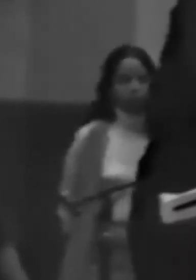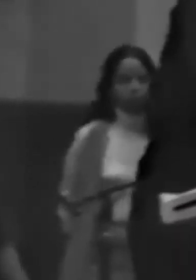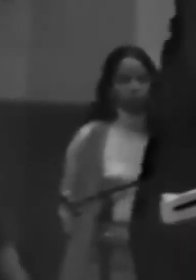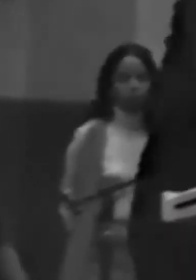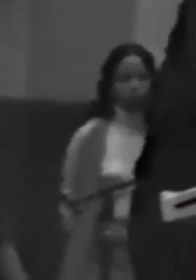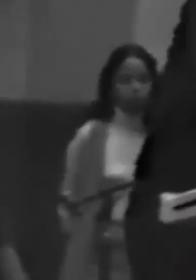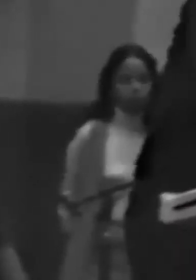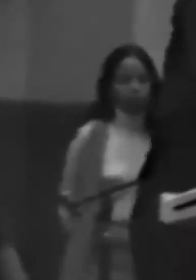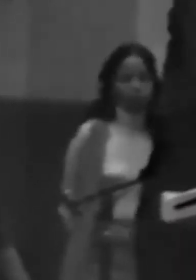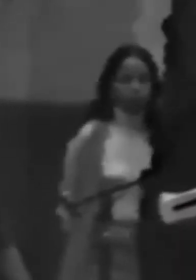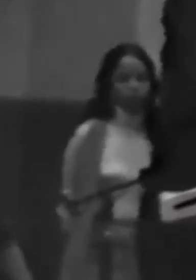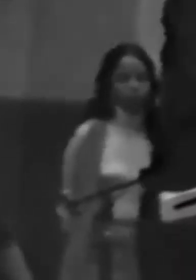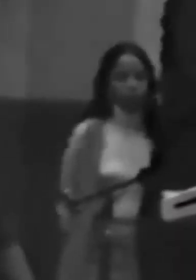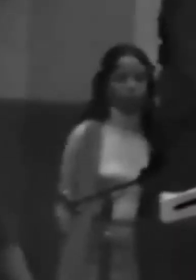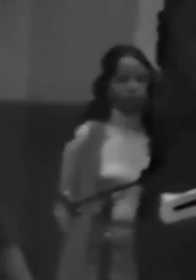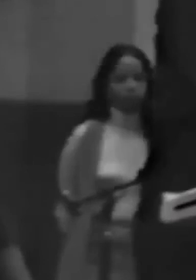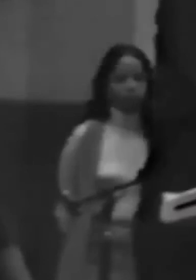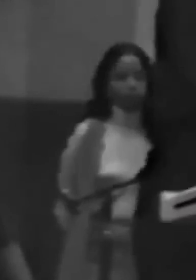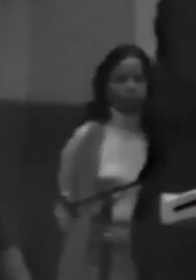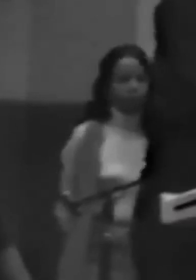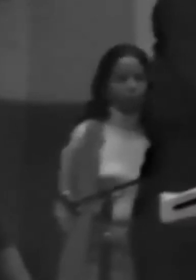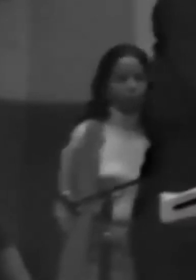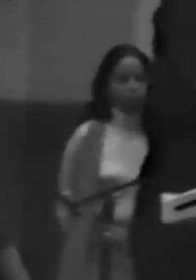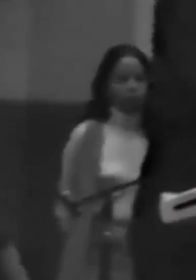50.3% are children.